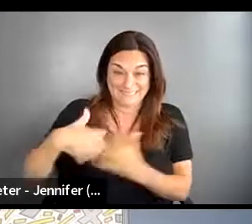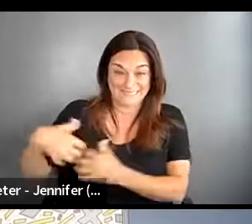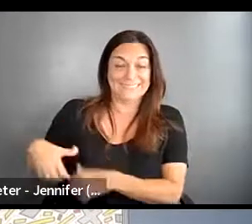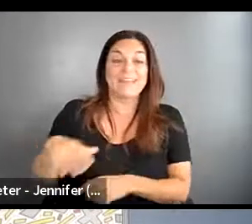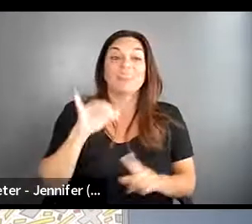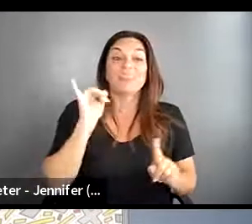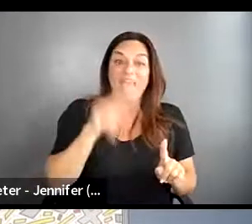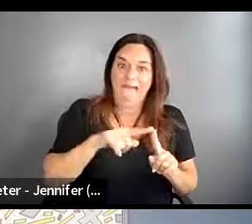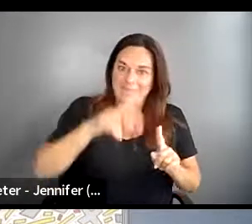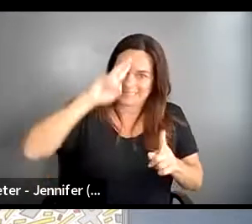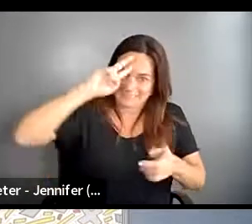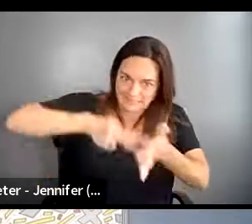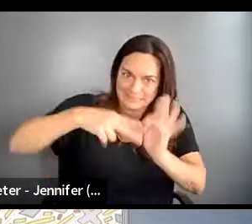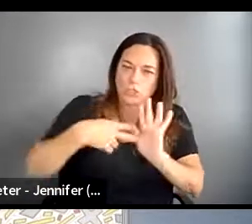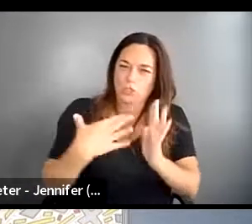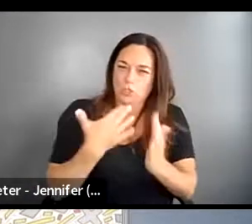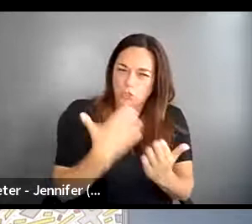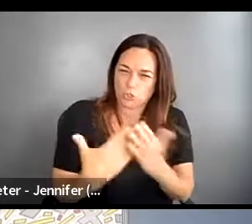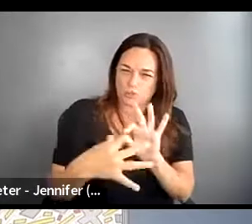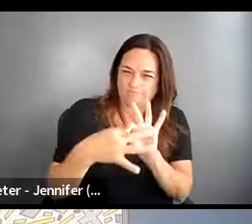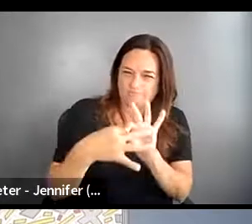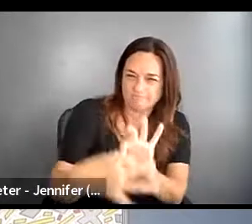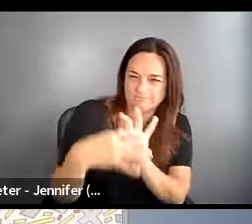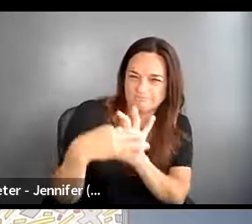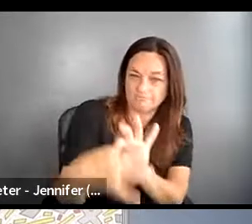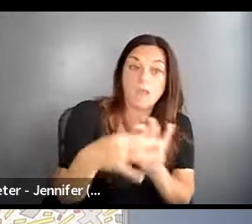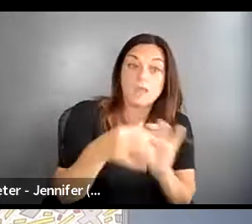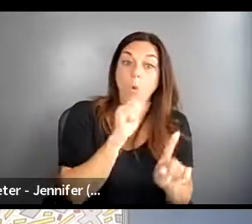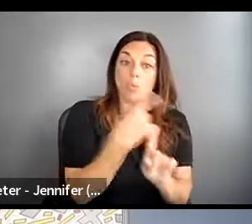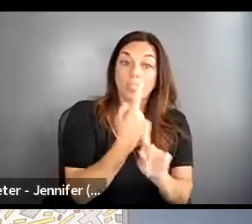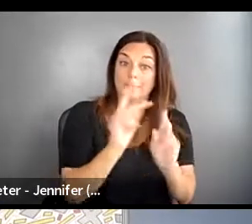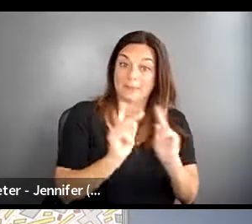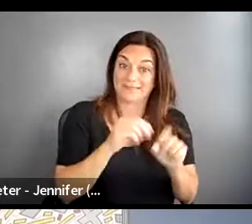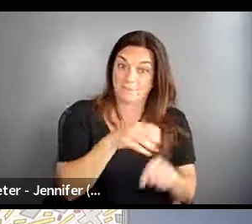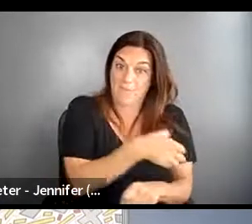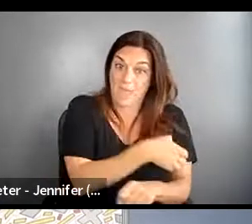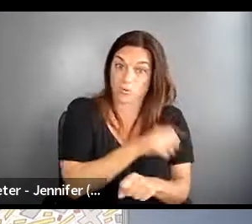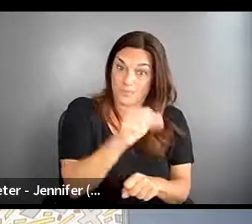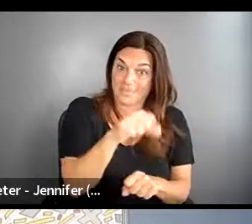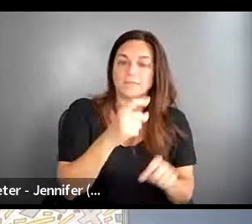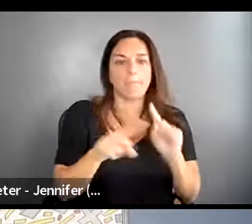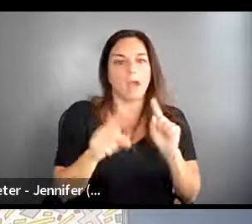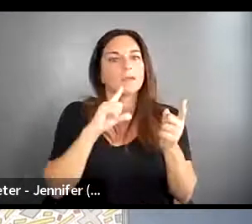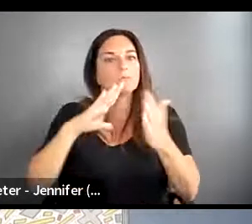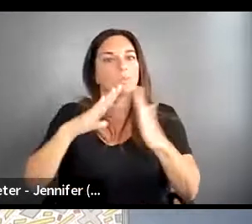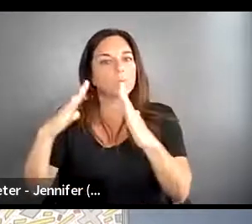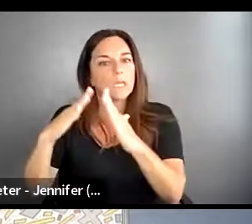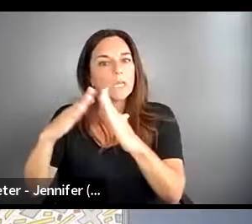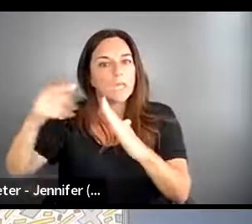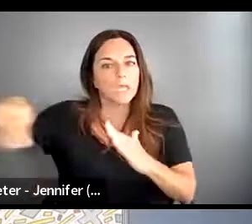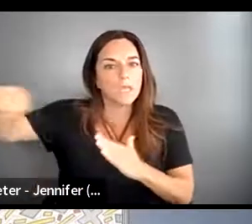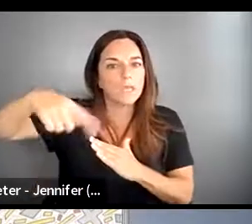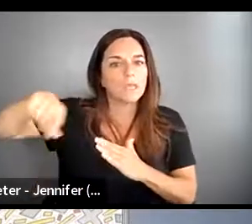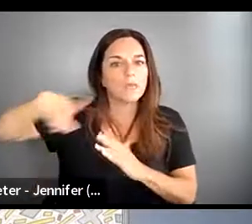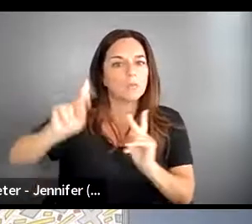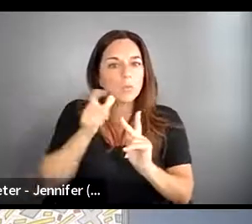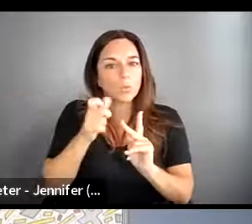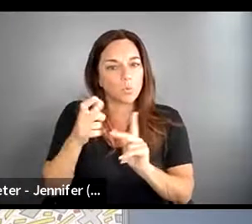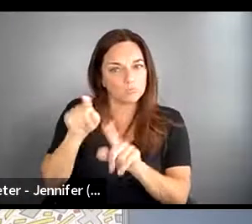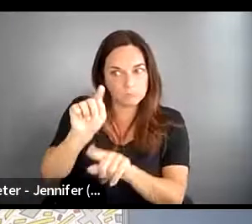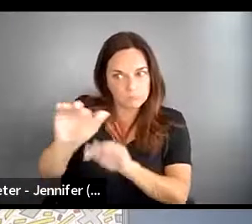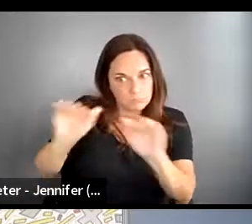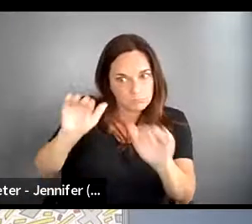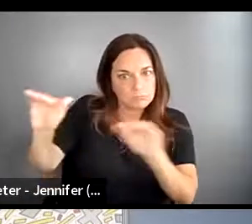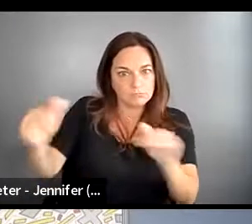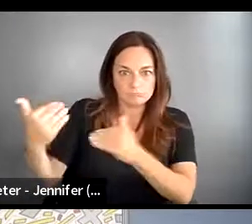intentional relationship building, not only with people in power, but community members, folks who are supposed to hold people in